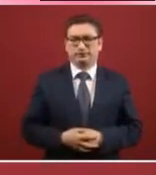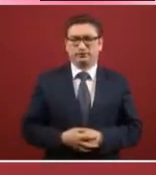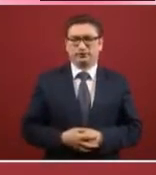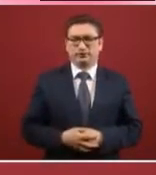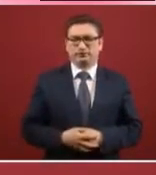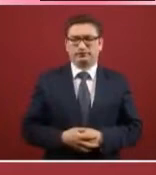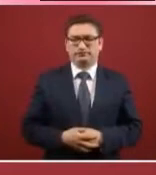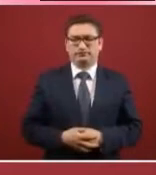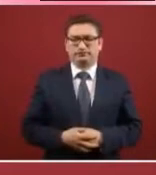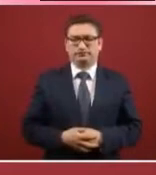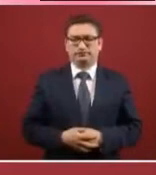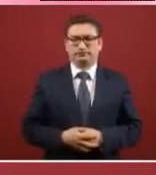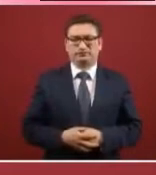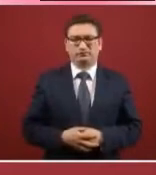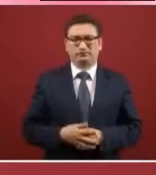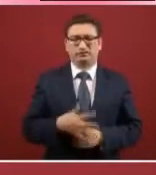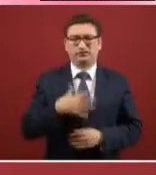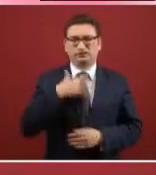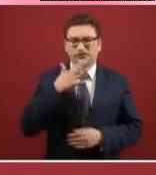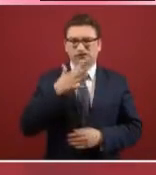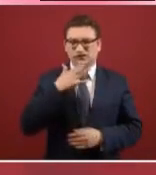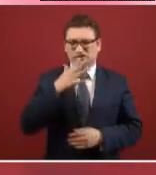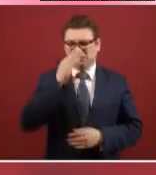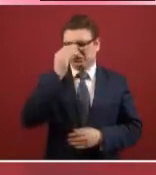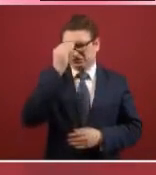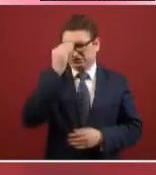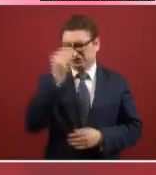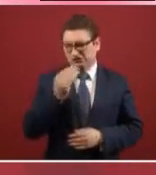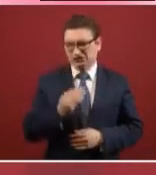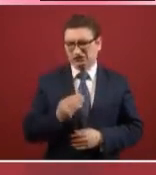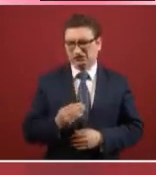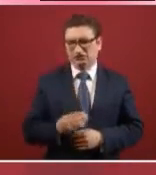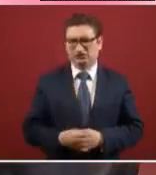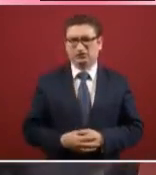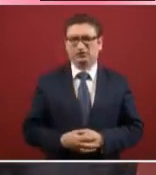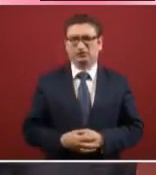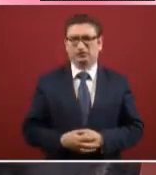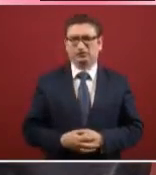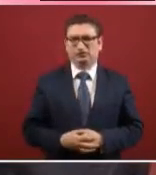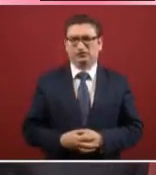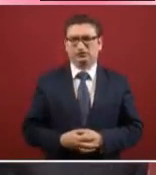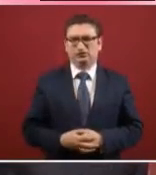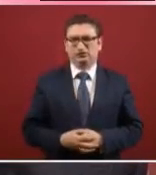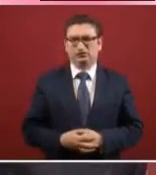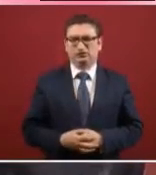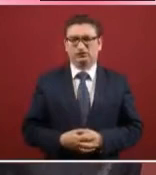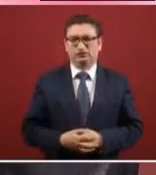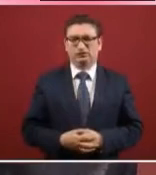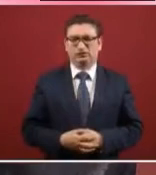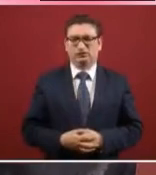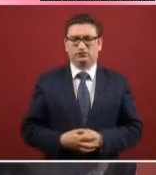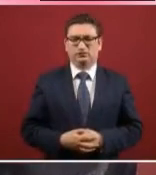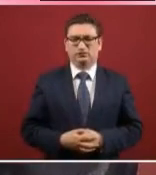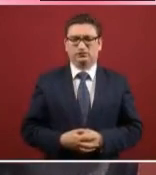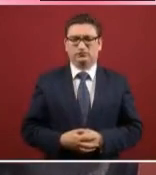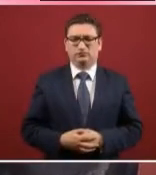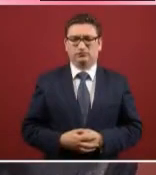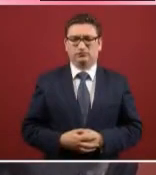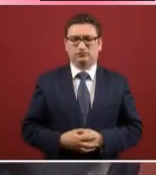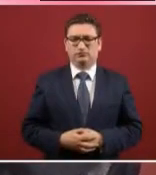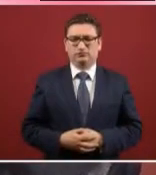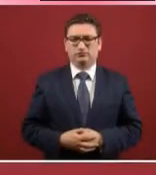algo abominable. It's something abominable. Muy contrario. It's very contrary.